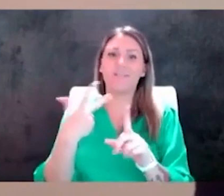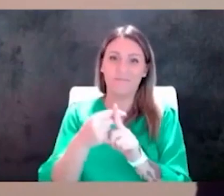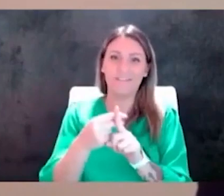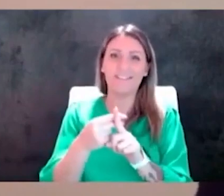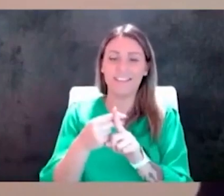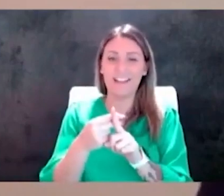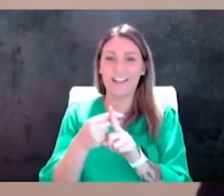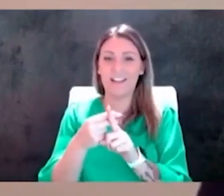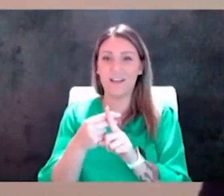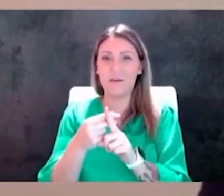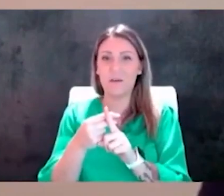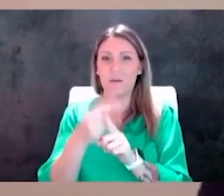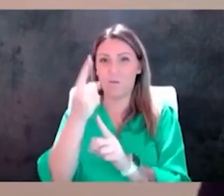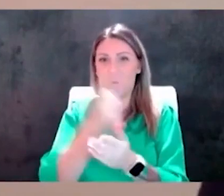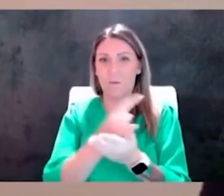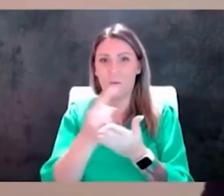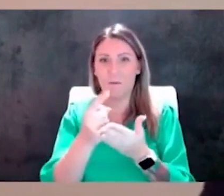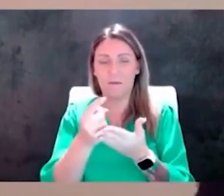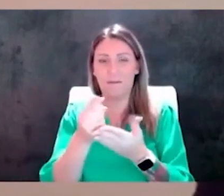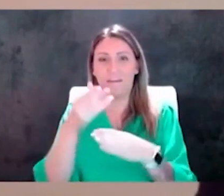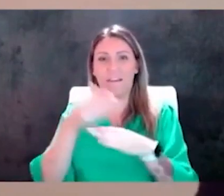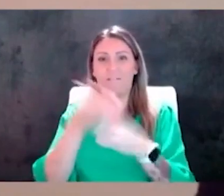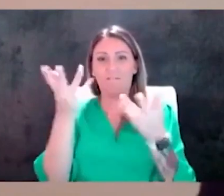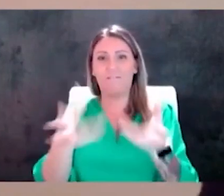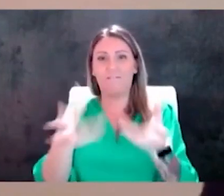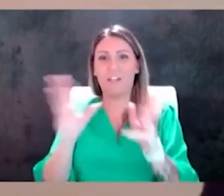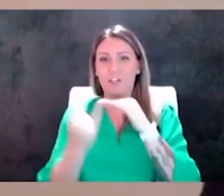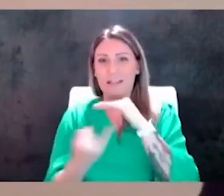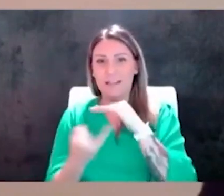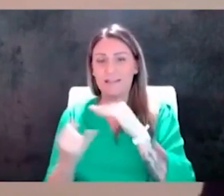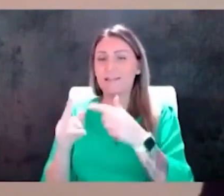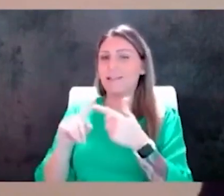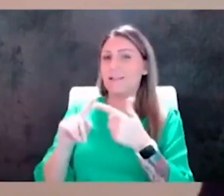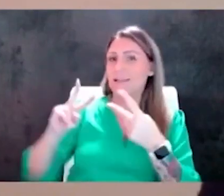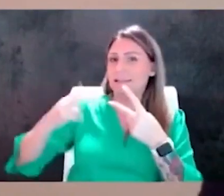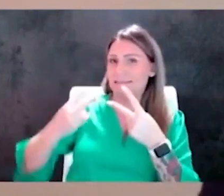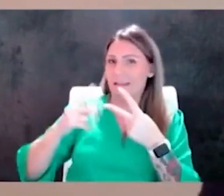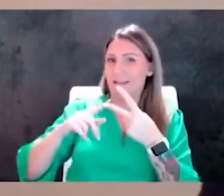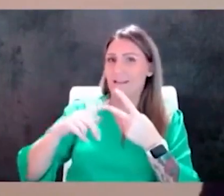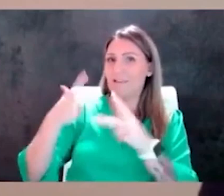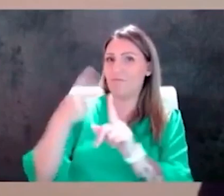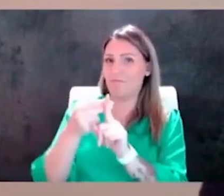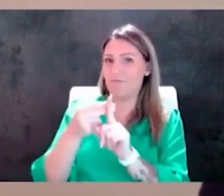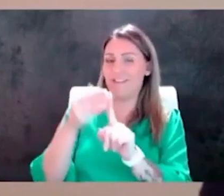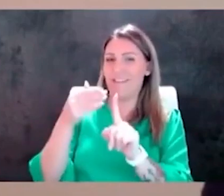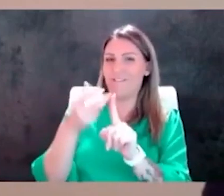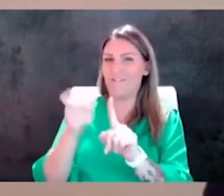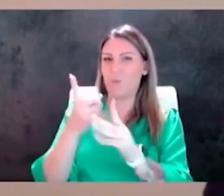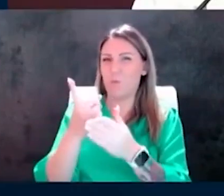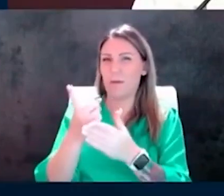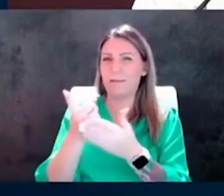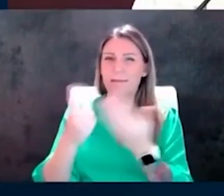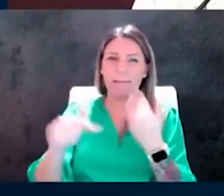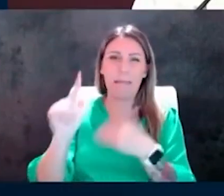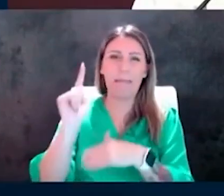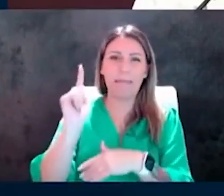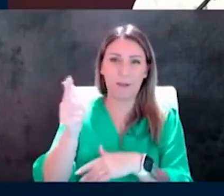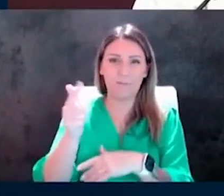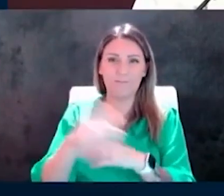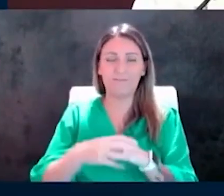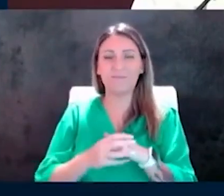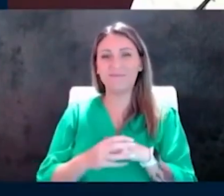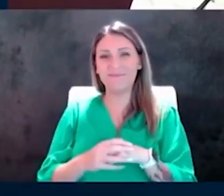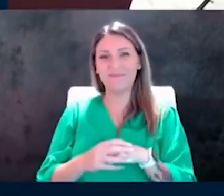week after I ended isolation. And then I got my second dose a few weeks after that. All right. Well, good. I hope you